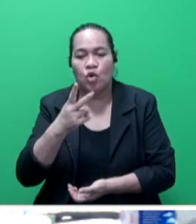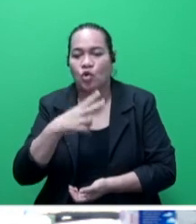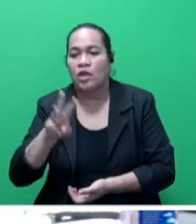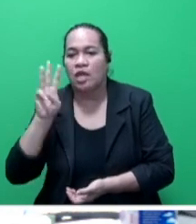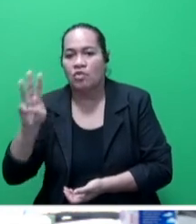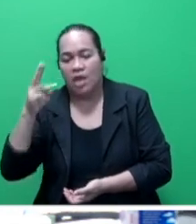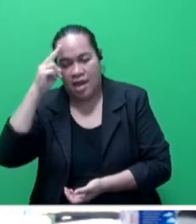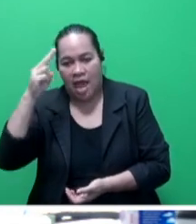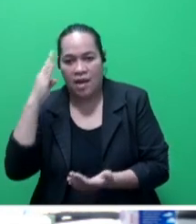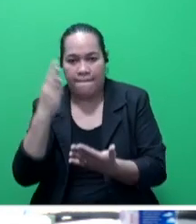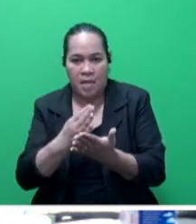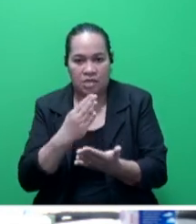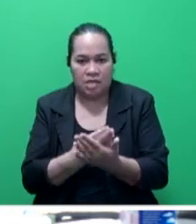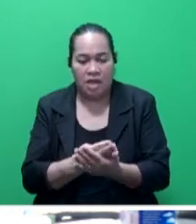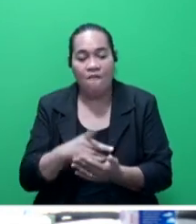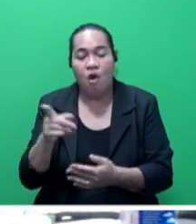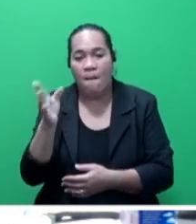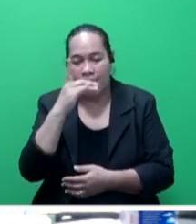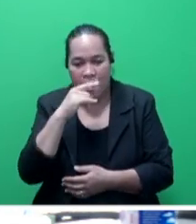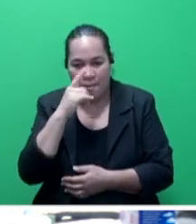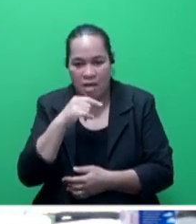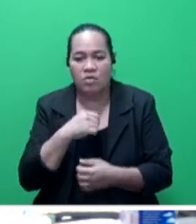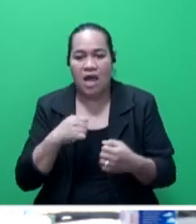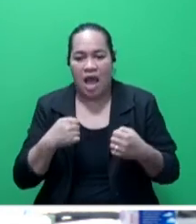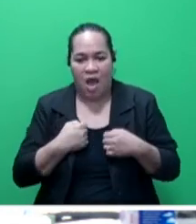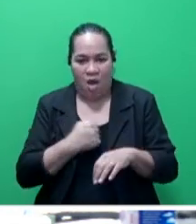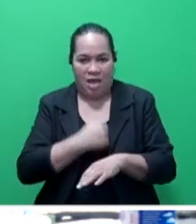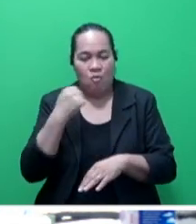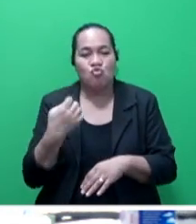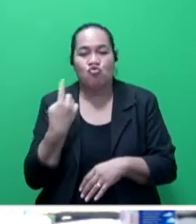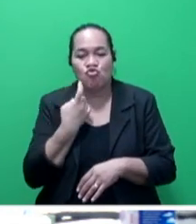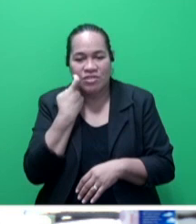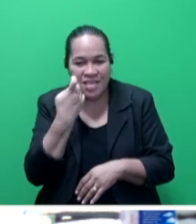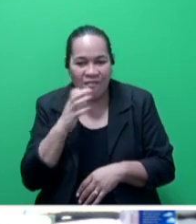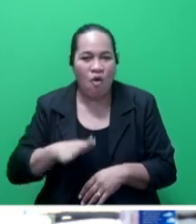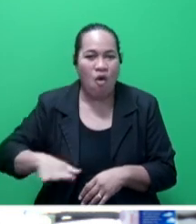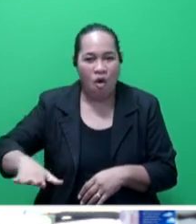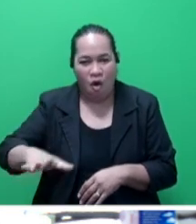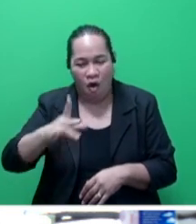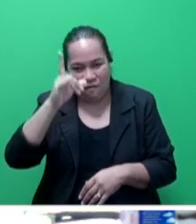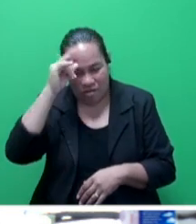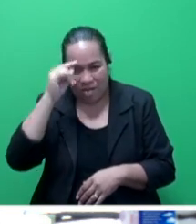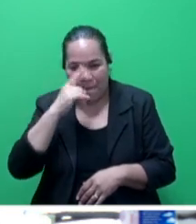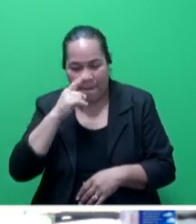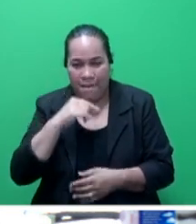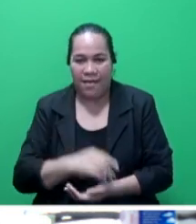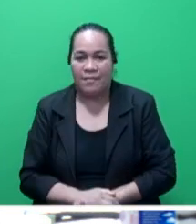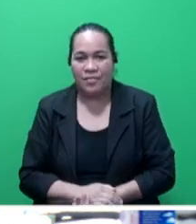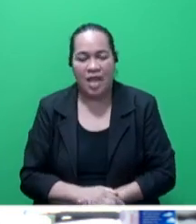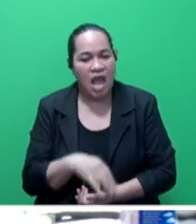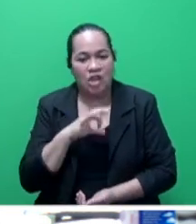national budget, a budget for the people by a government that cares for all Fijians, Mr. Speaker, sir, and I have